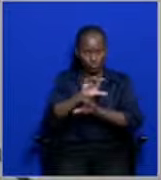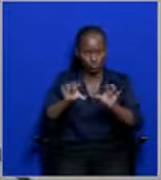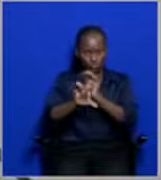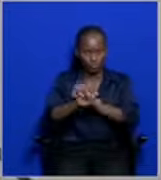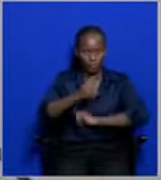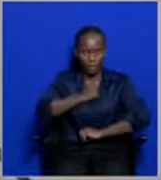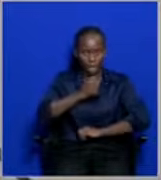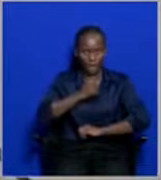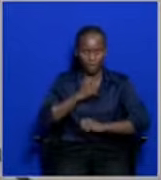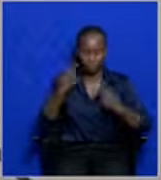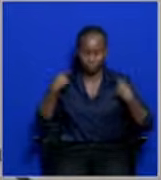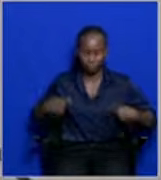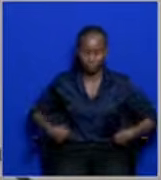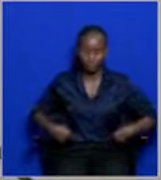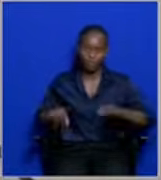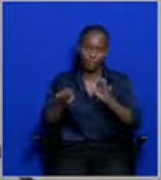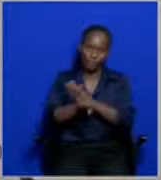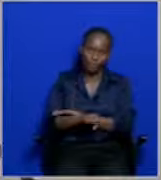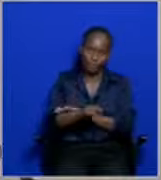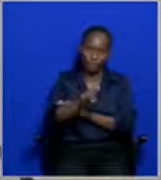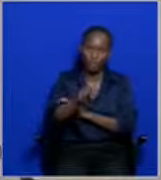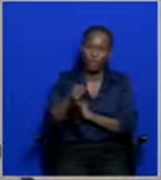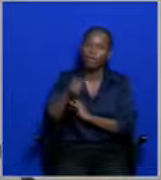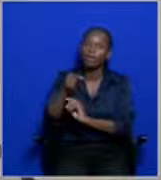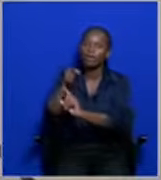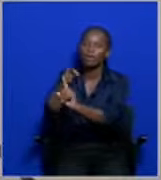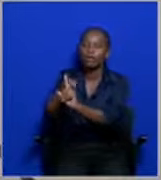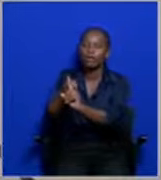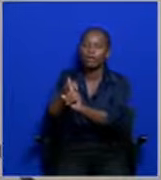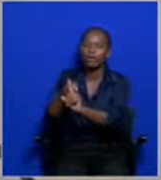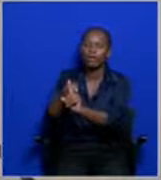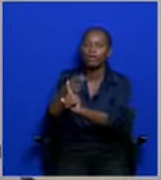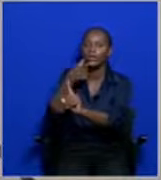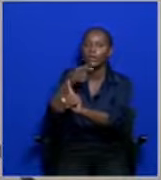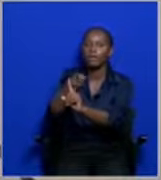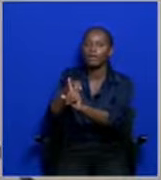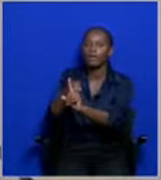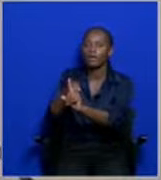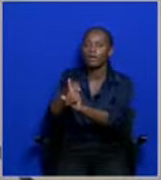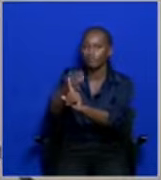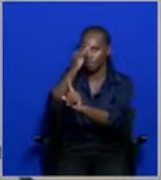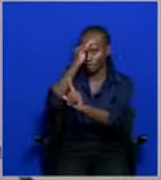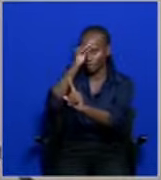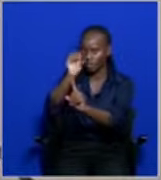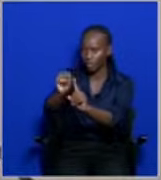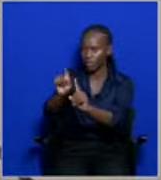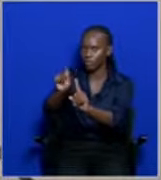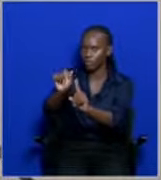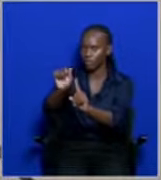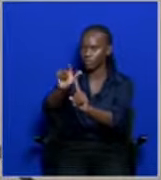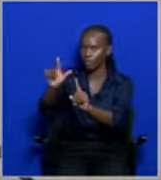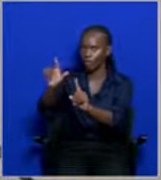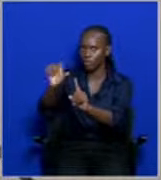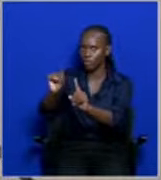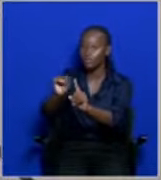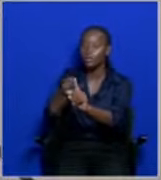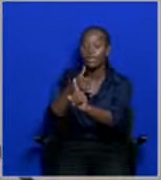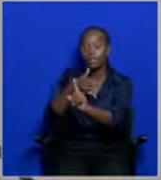Stolz told me she got a call from a JMPD member who needed assistance with recovery of stones in Rosebank.